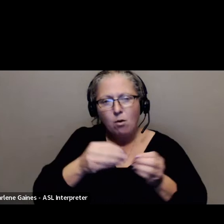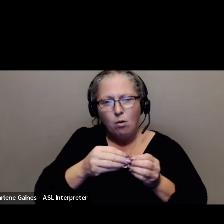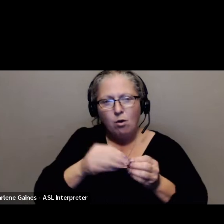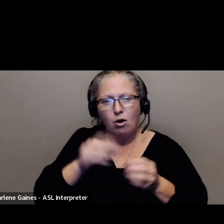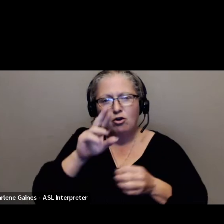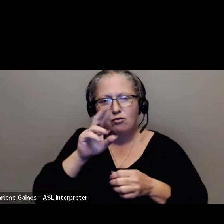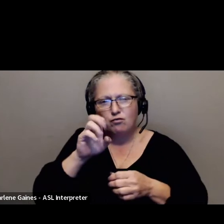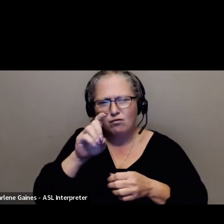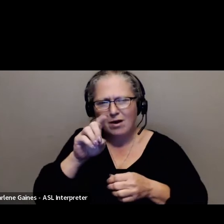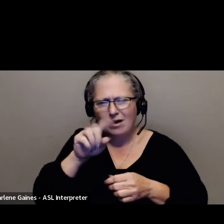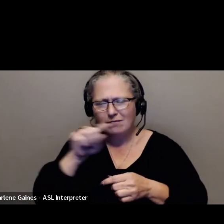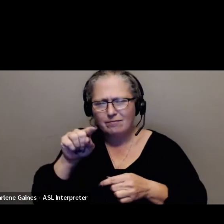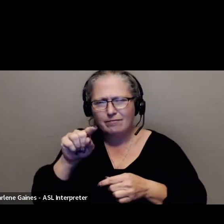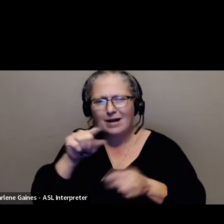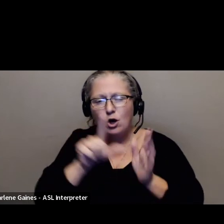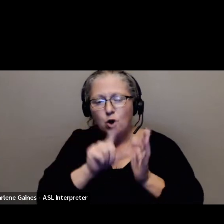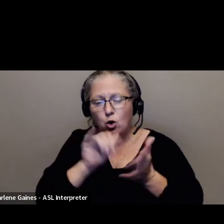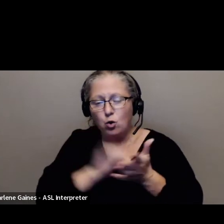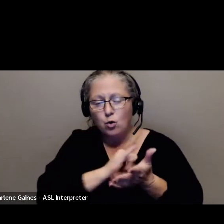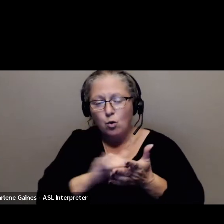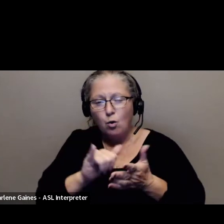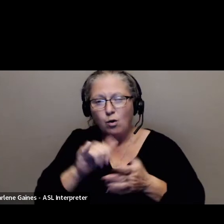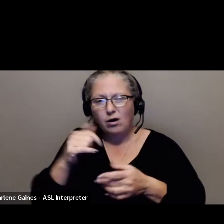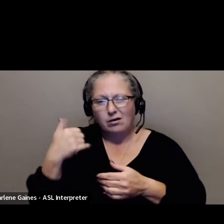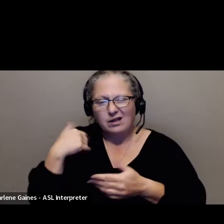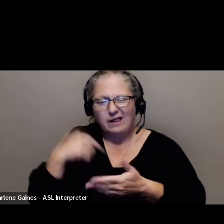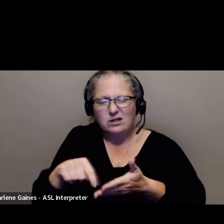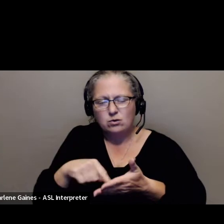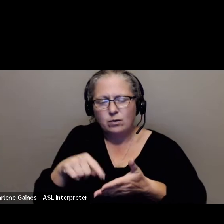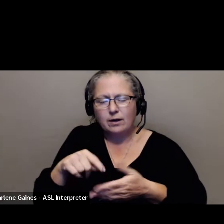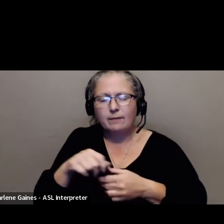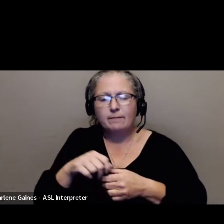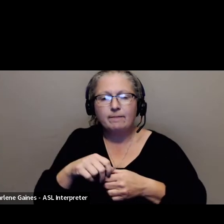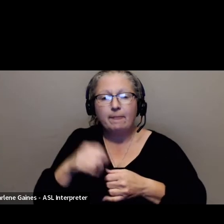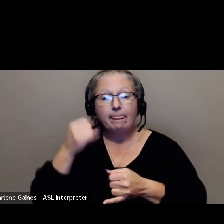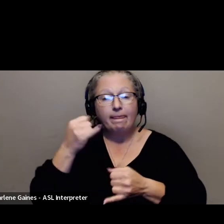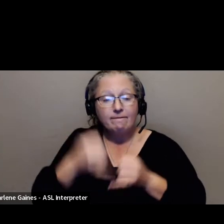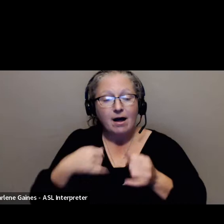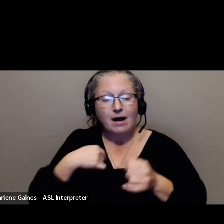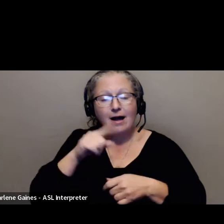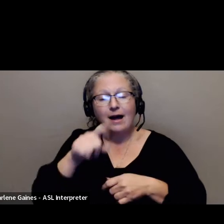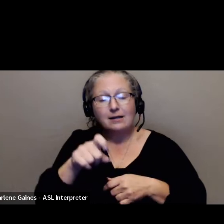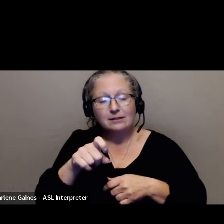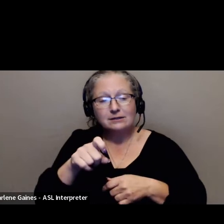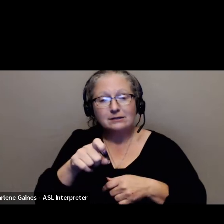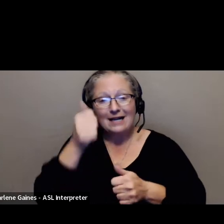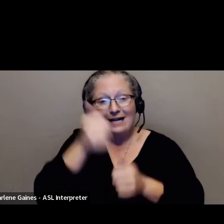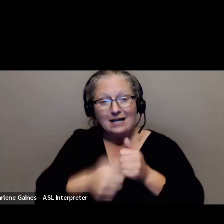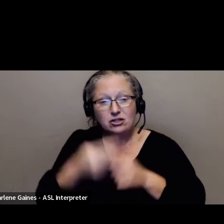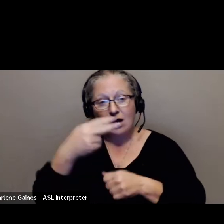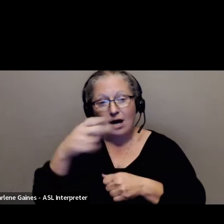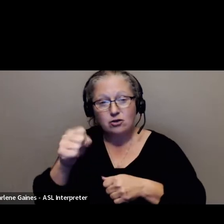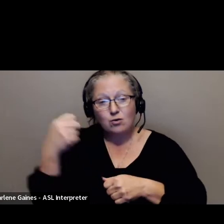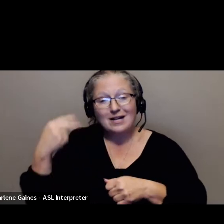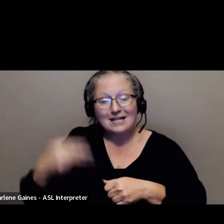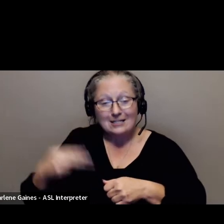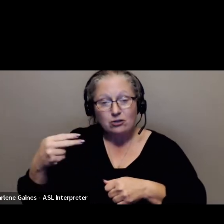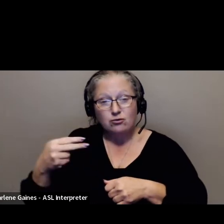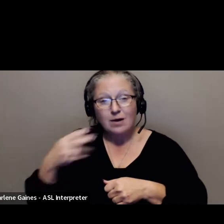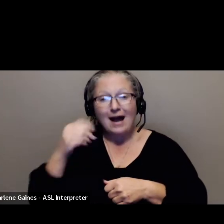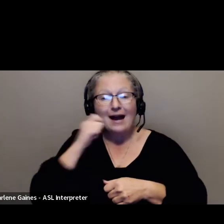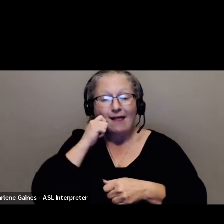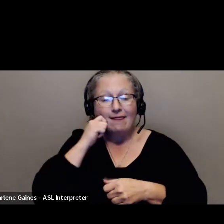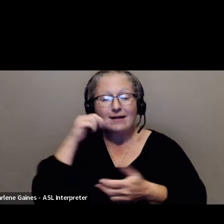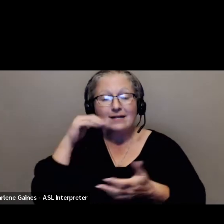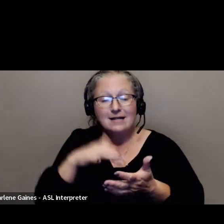Stephens' opinion piece in the New York Times from earlier this week. Finally, I ask that each high school's history and ethnic